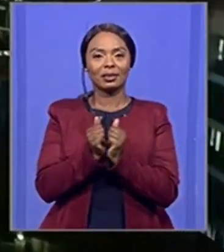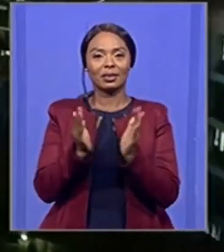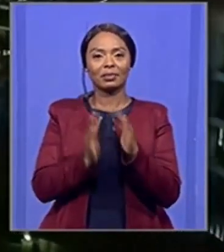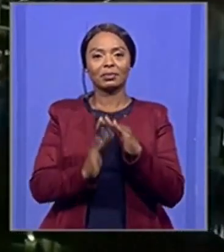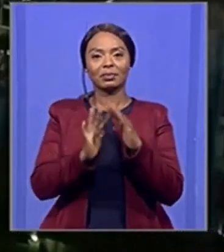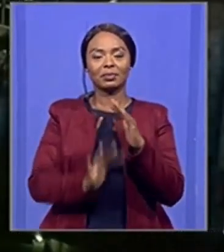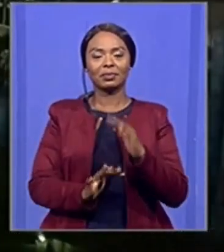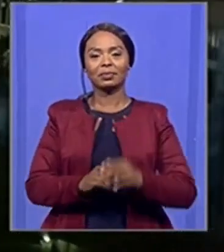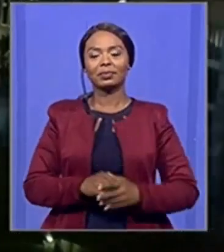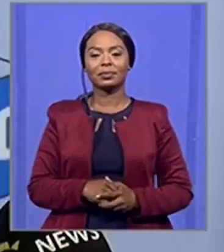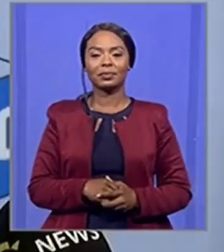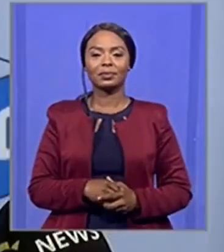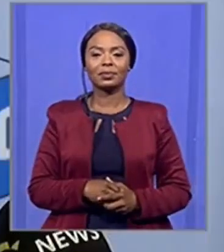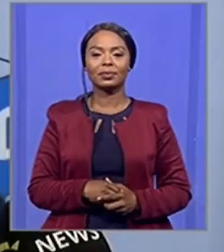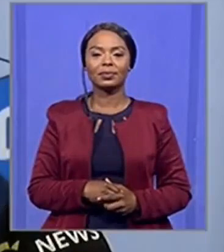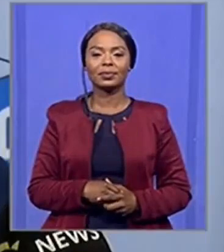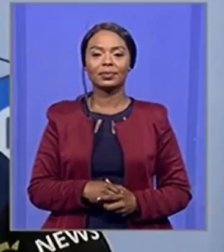dihlogo.